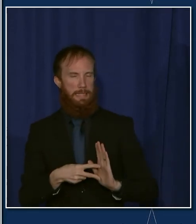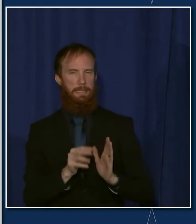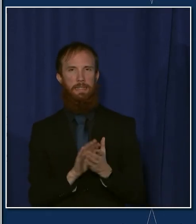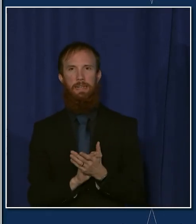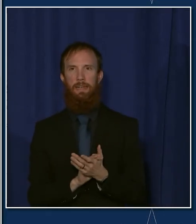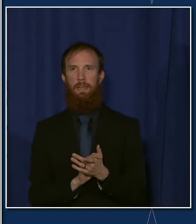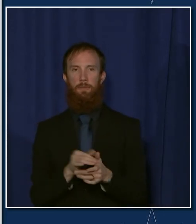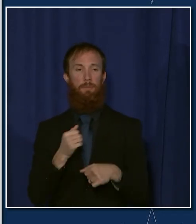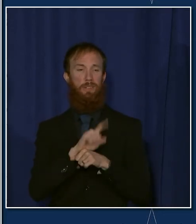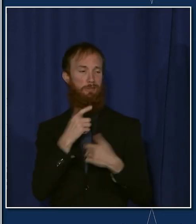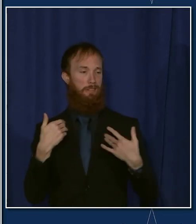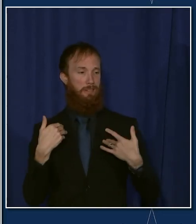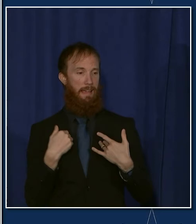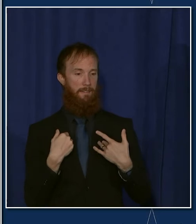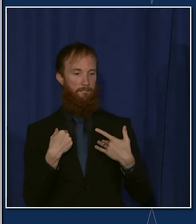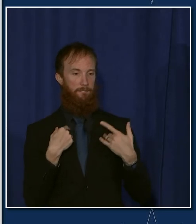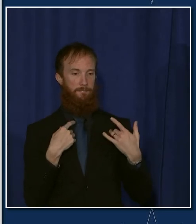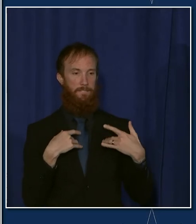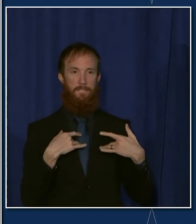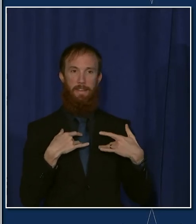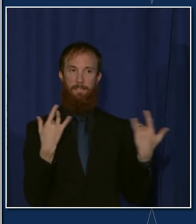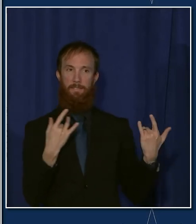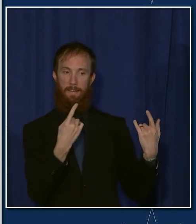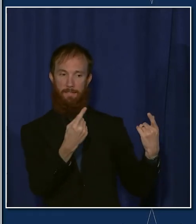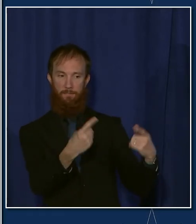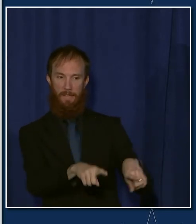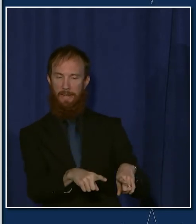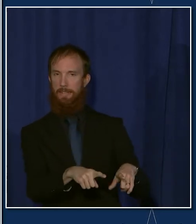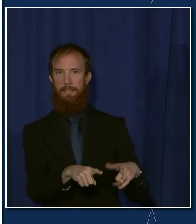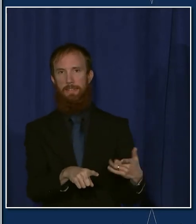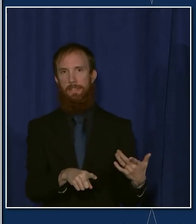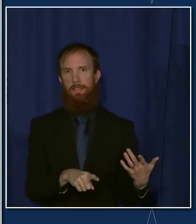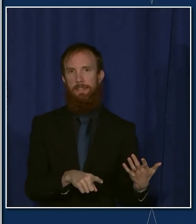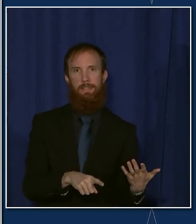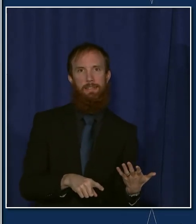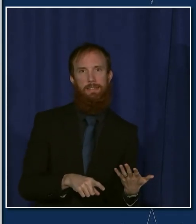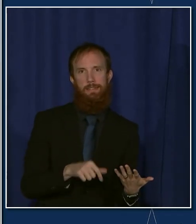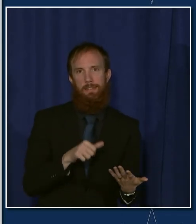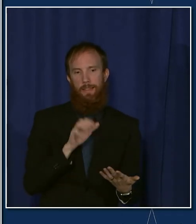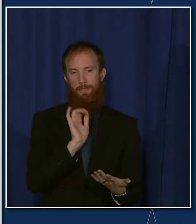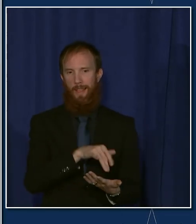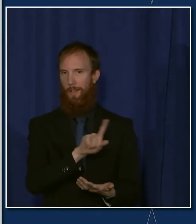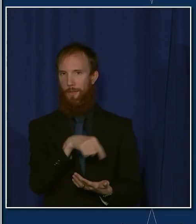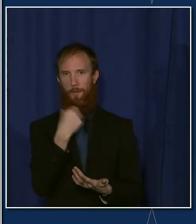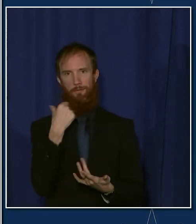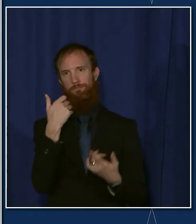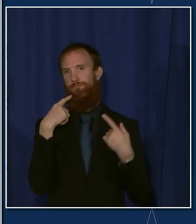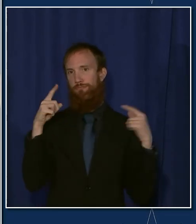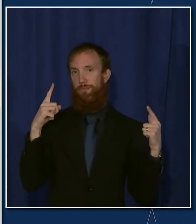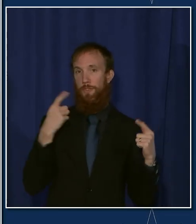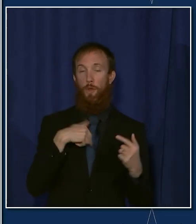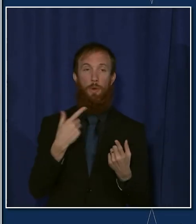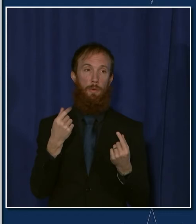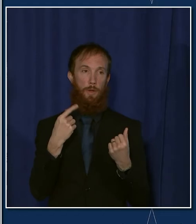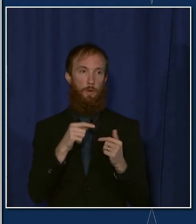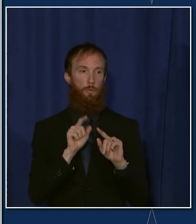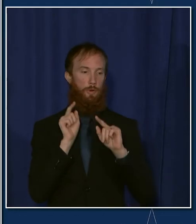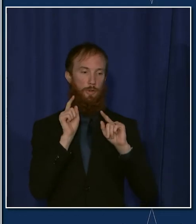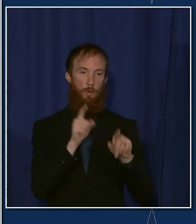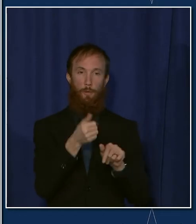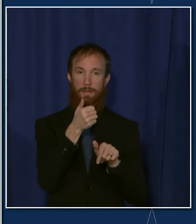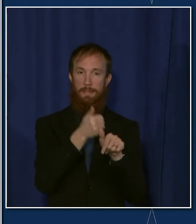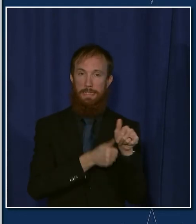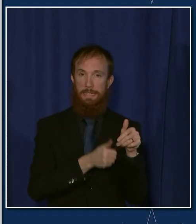having events across the district by itself is not going to work. So what we're going to be doing is going neighbor by neighborhood. So for example, in the Little